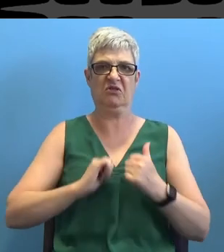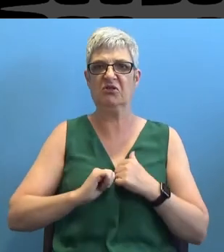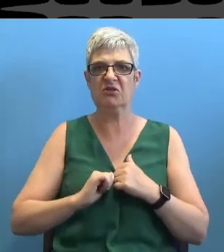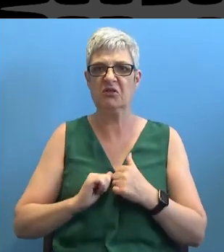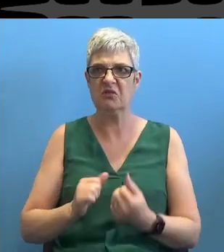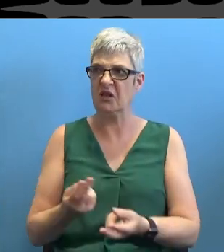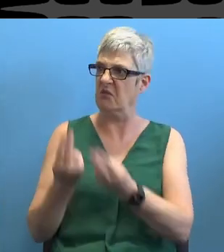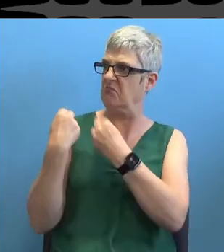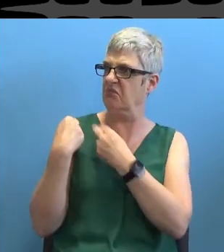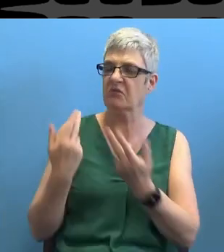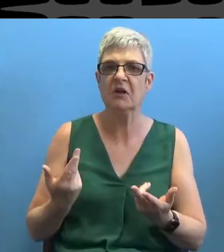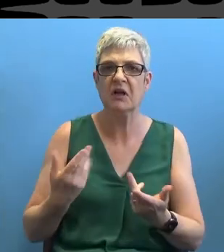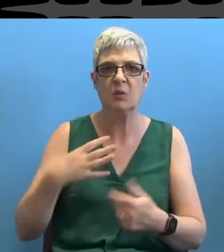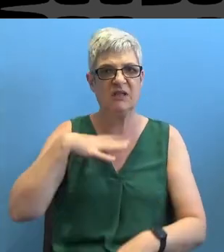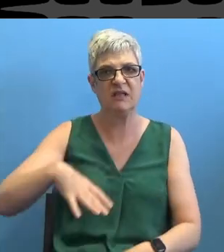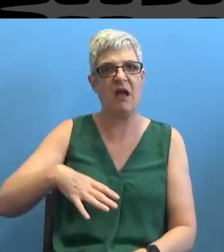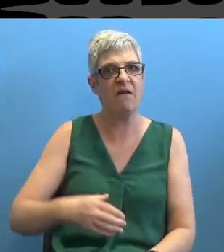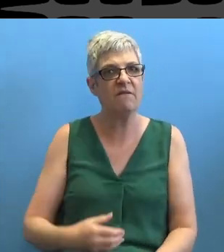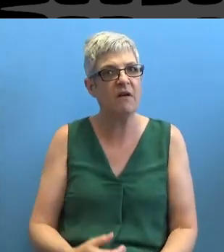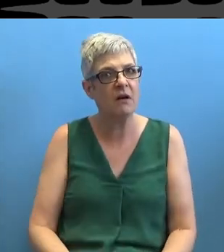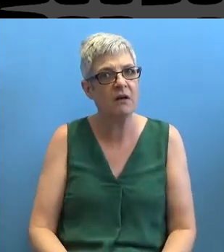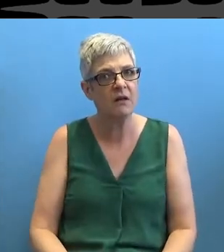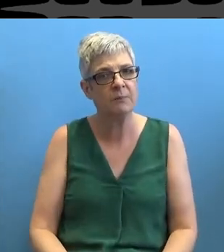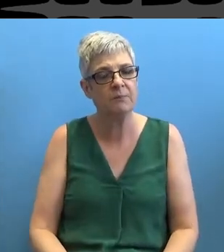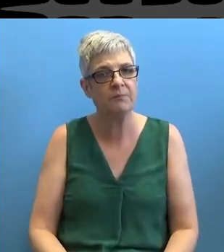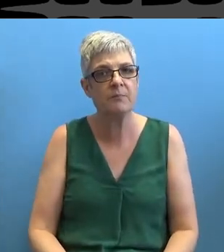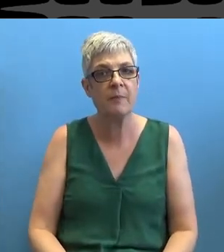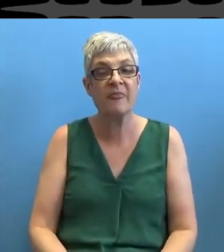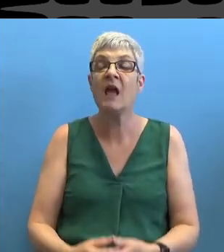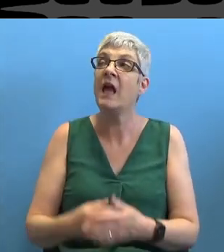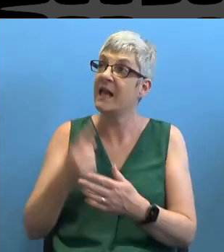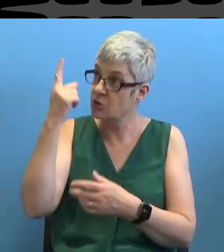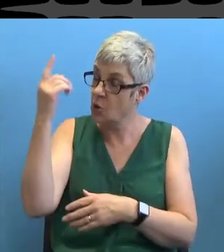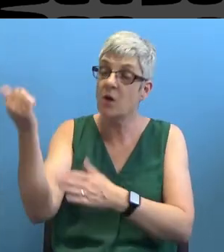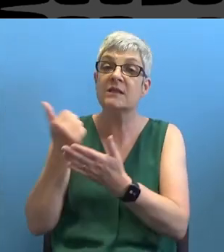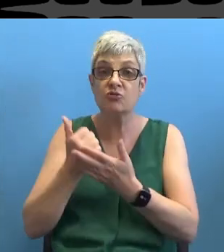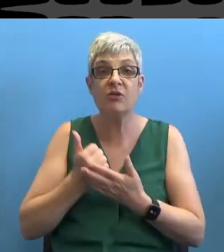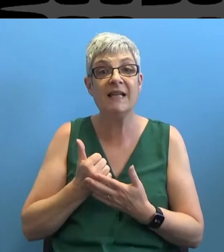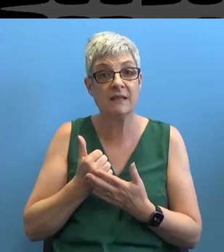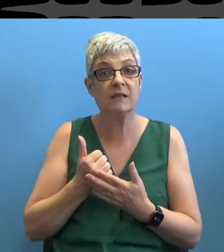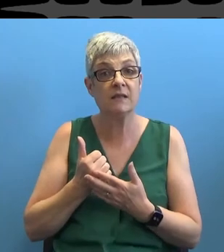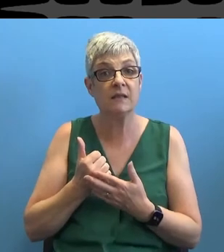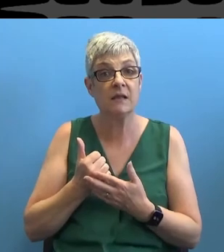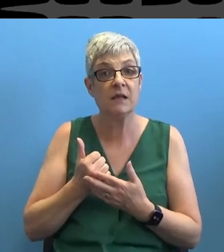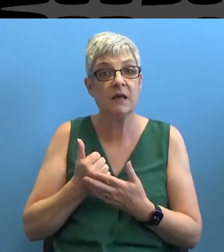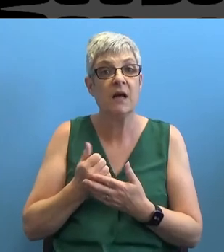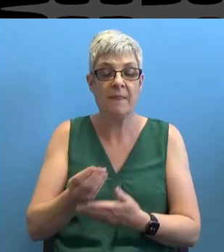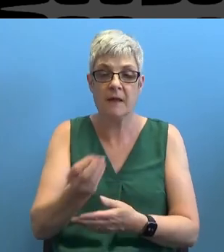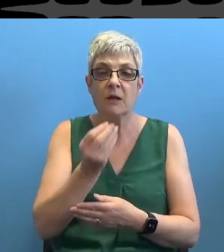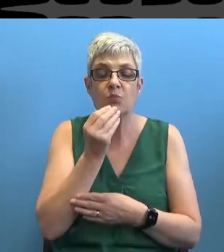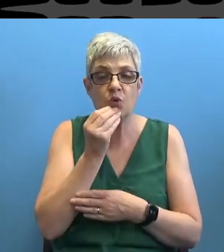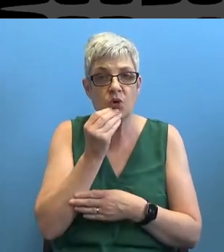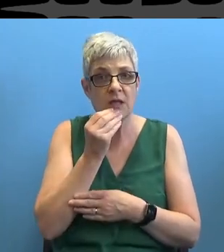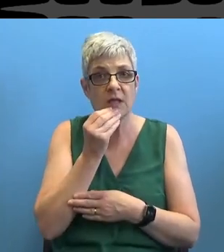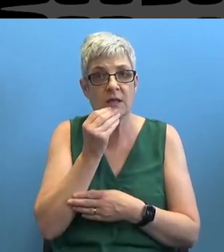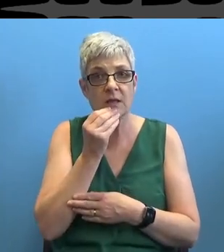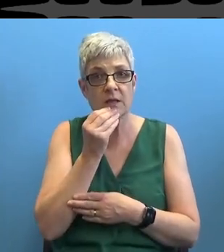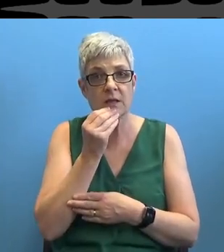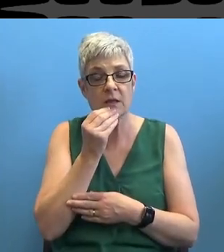we're deserving. It's the grace of God and the communion that points to